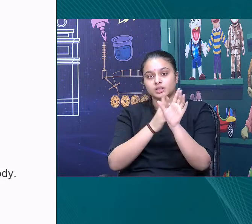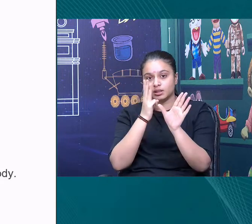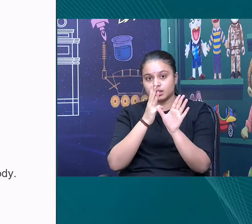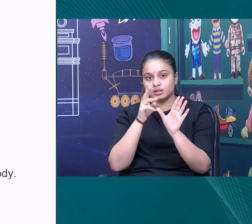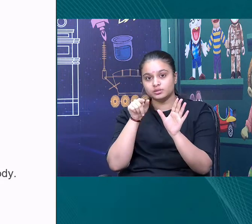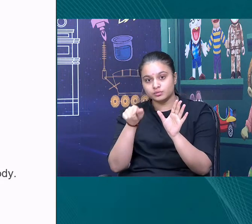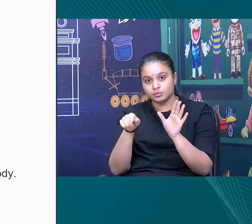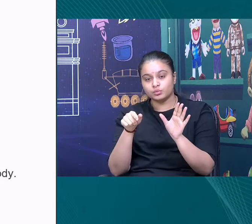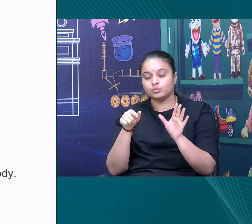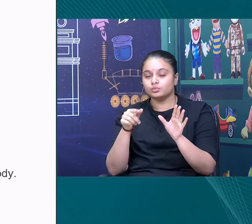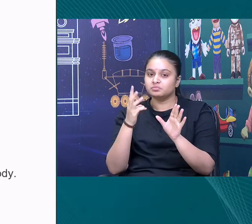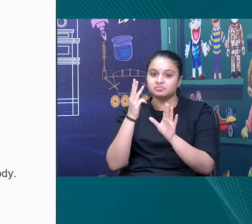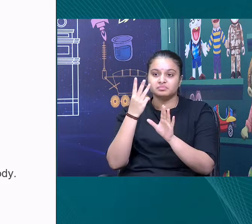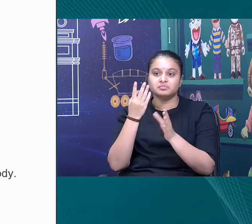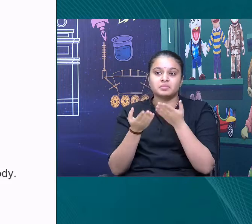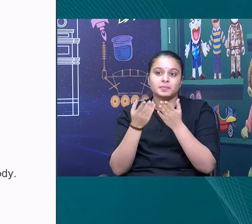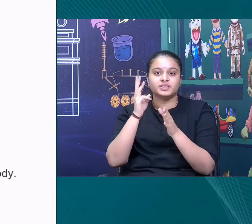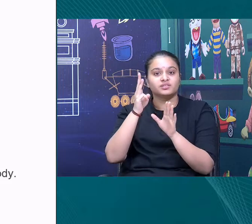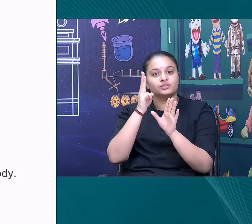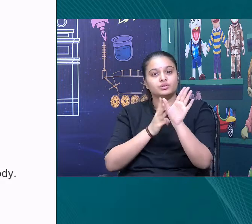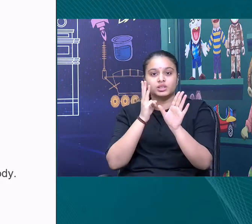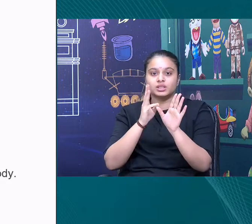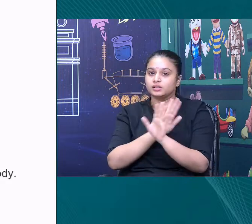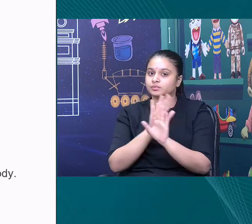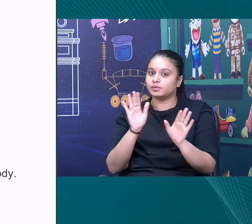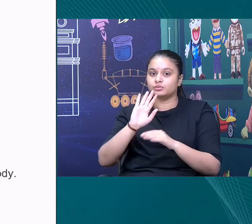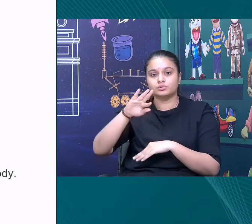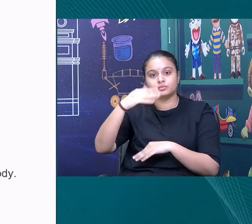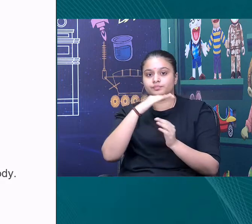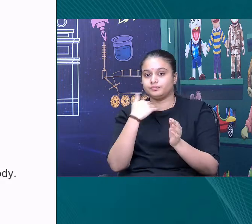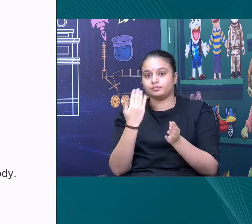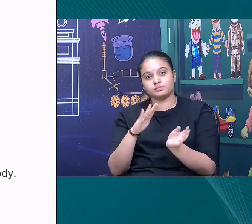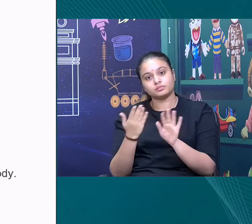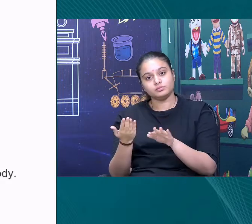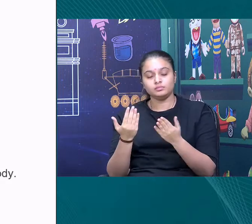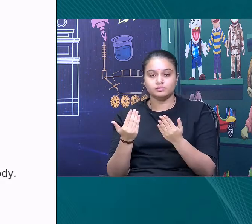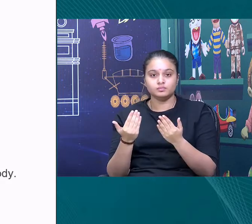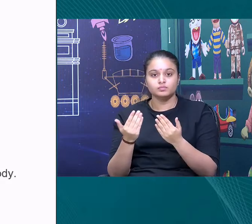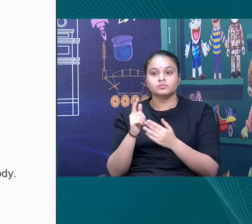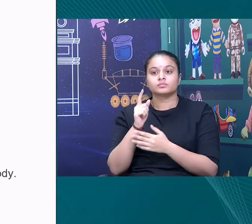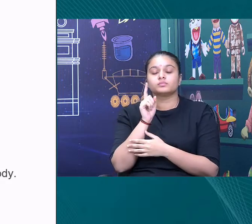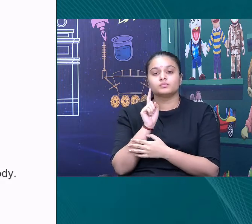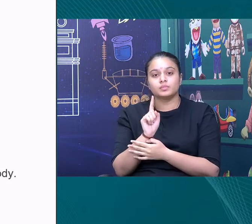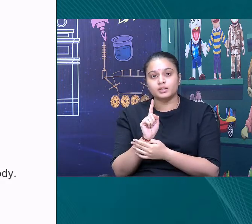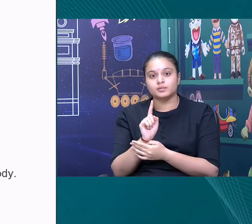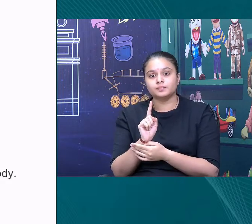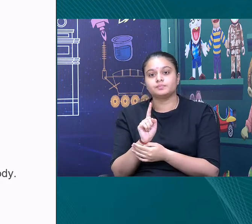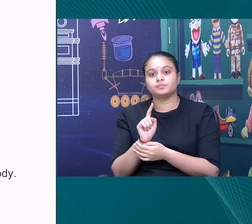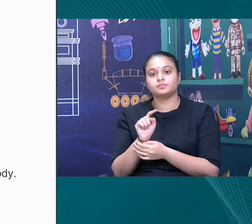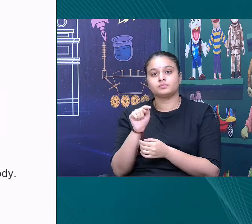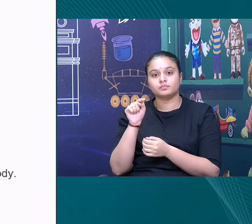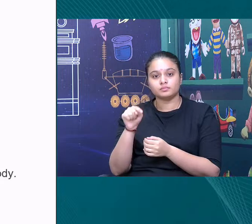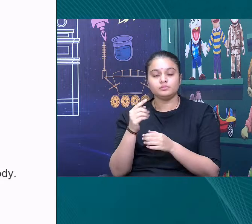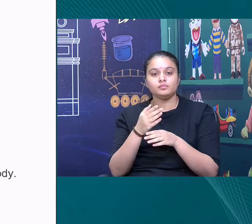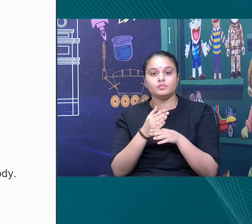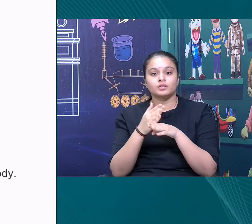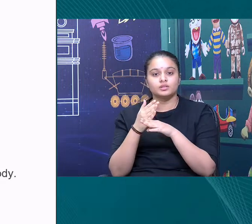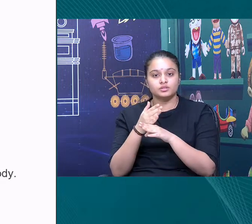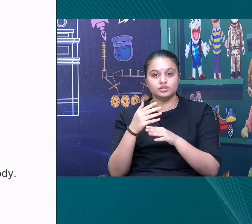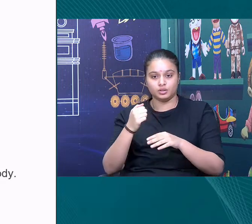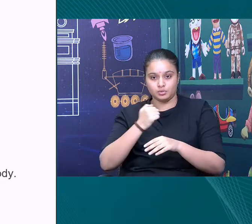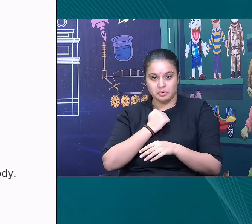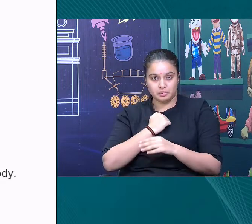for his survival, that he would not be able to survive this condition beyond 3 years. But it was sheer